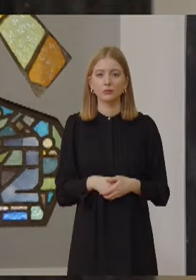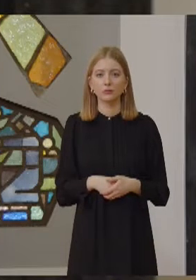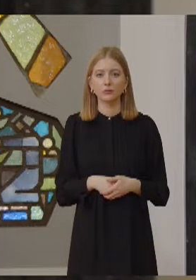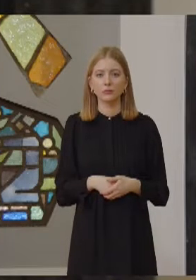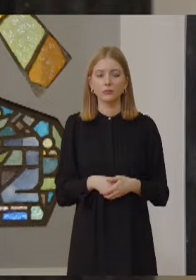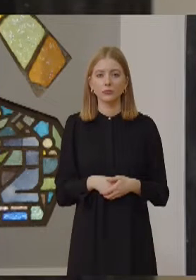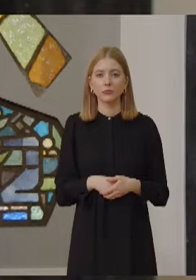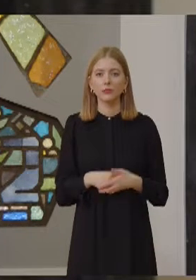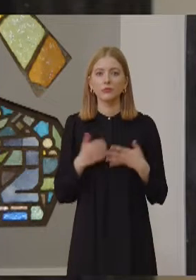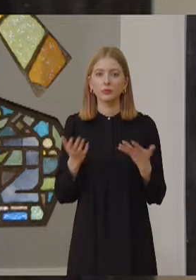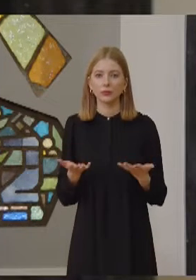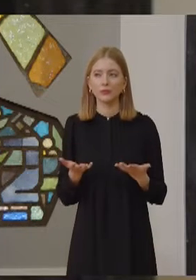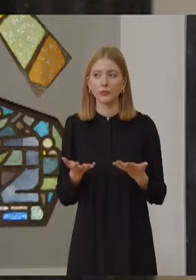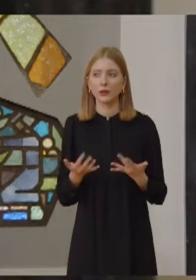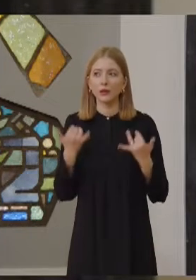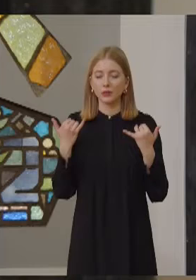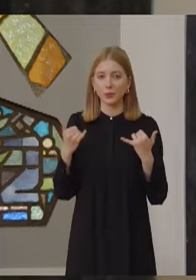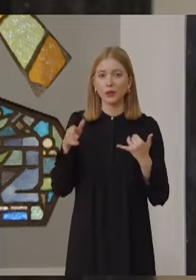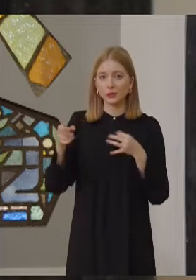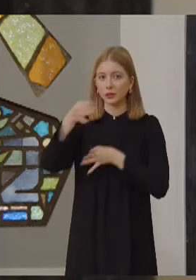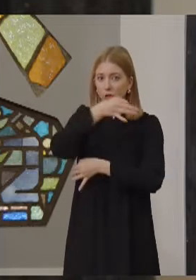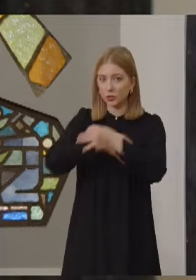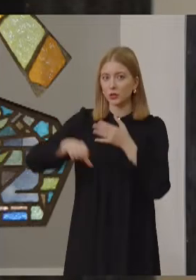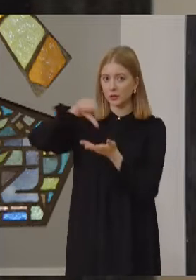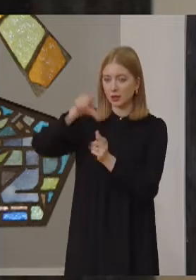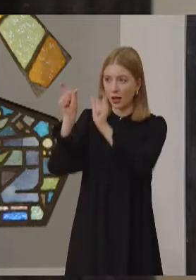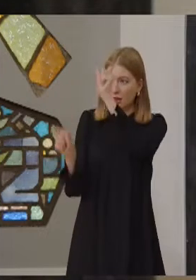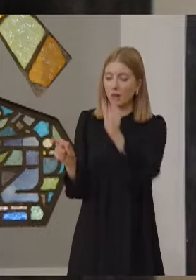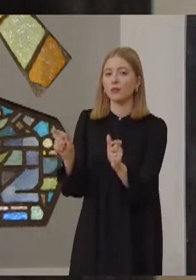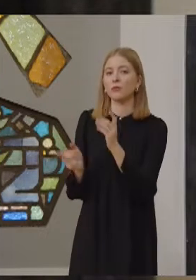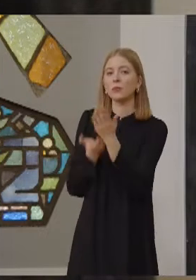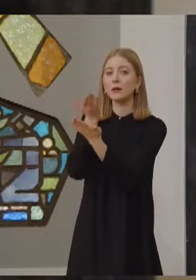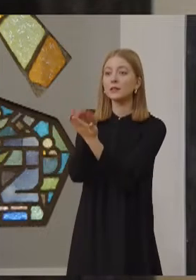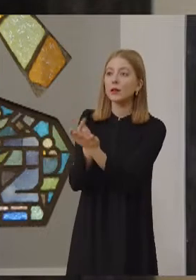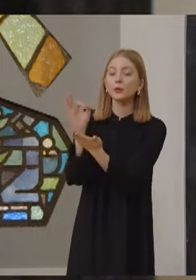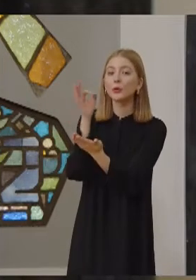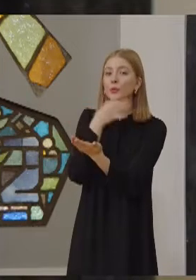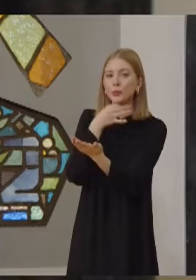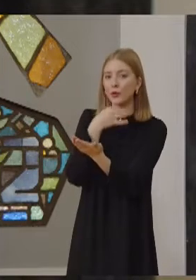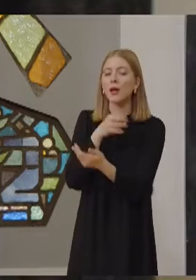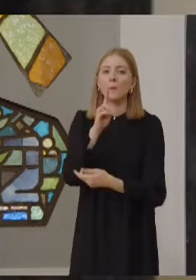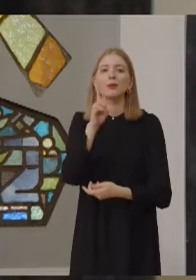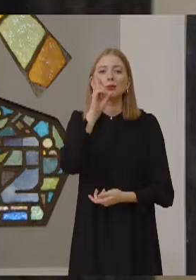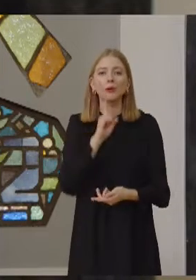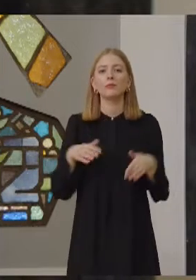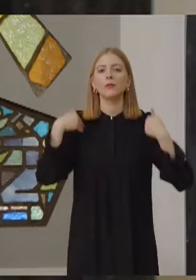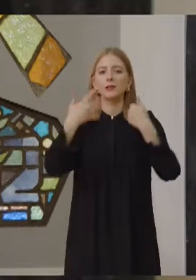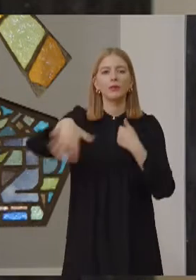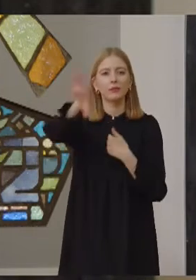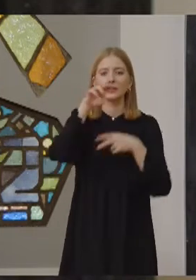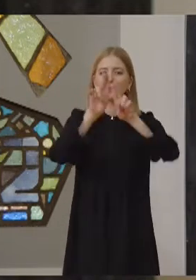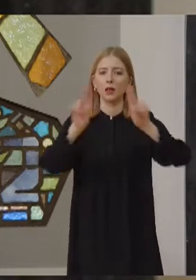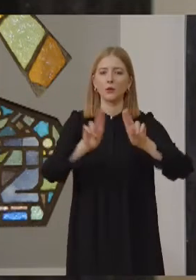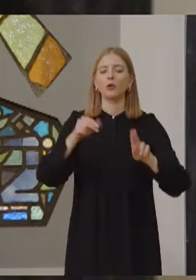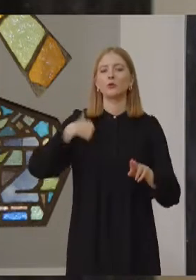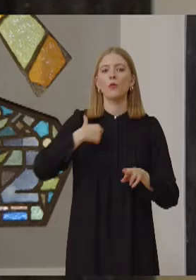person to person. Before I introduce the participants of the debate, I would also like to congratulate everyone